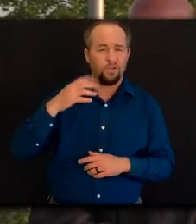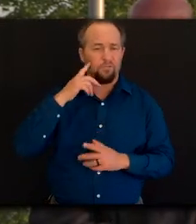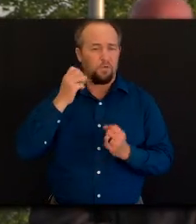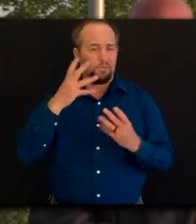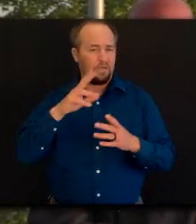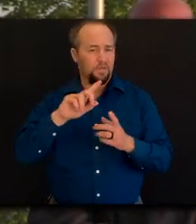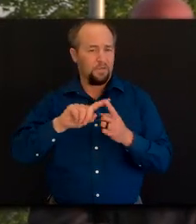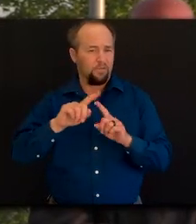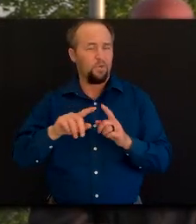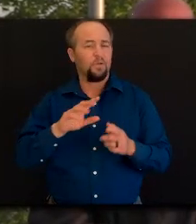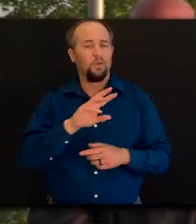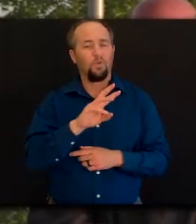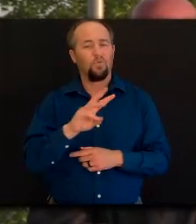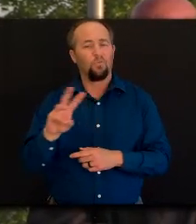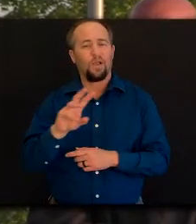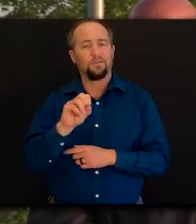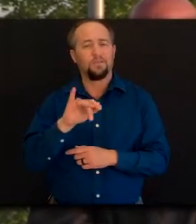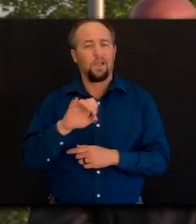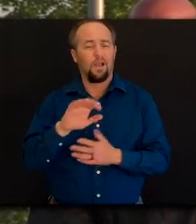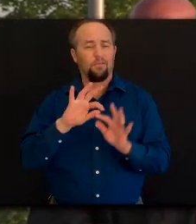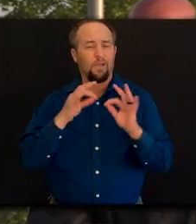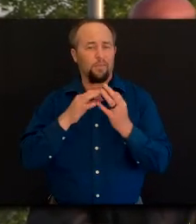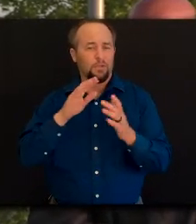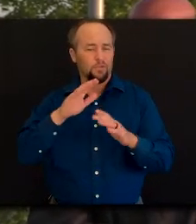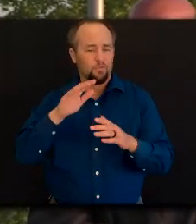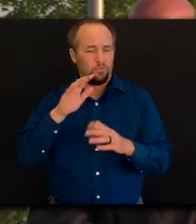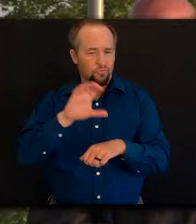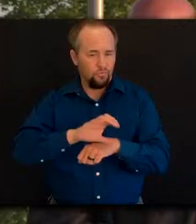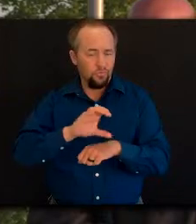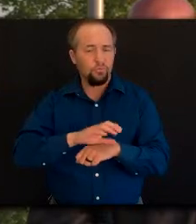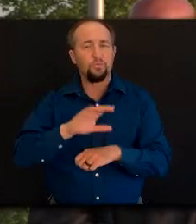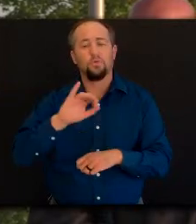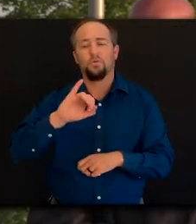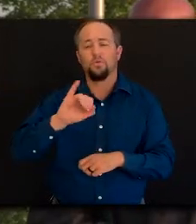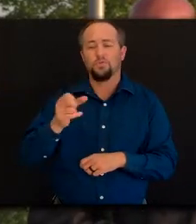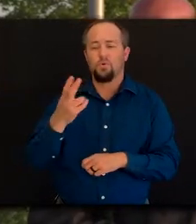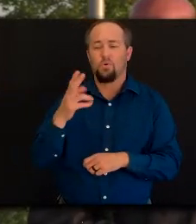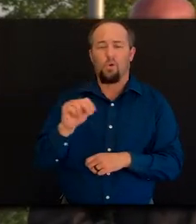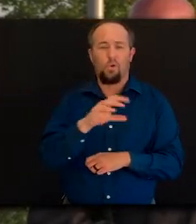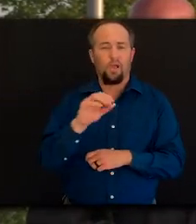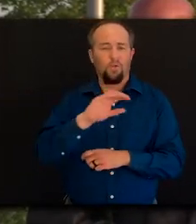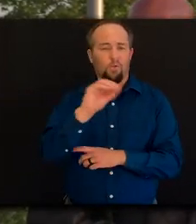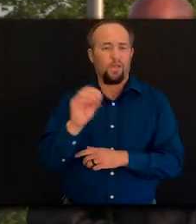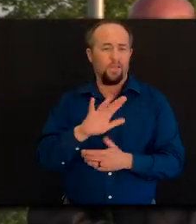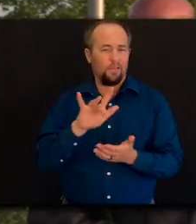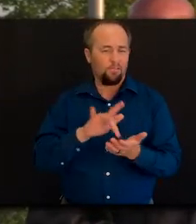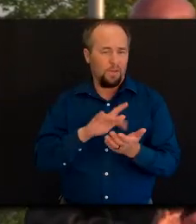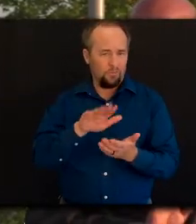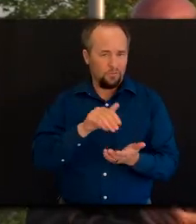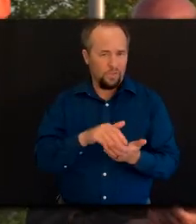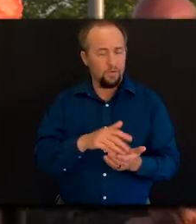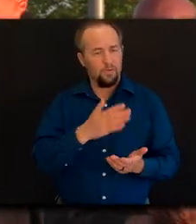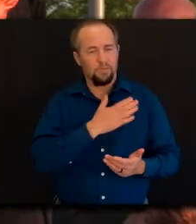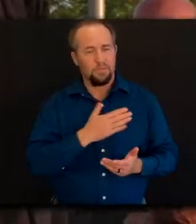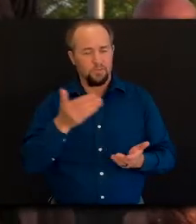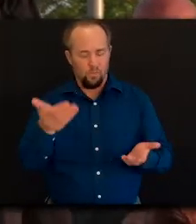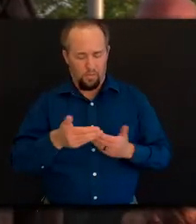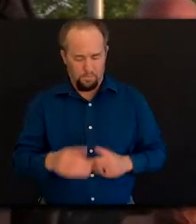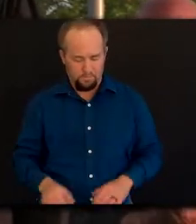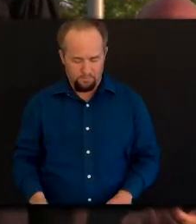including Westside Family Church, Johnson County, and Olathe Medical Center. Please welcome Braden Pierce.